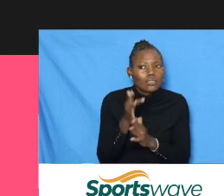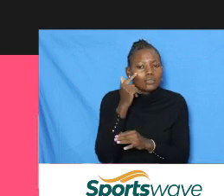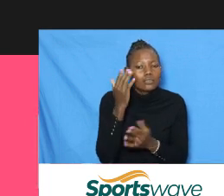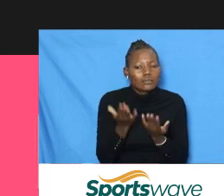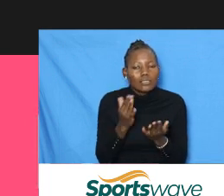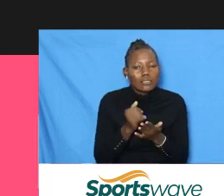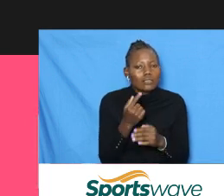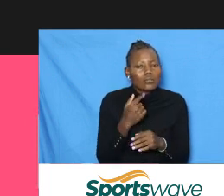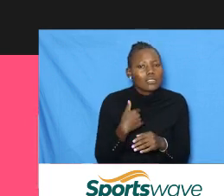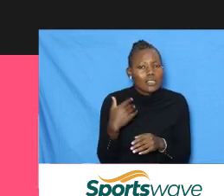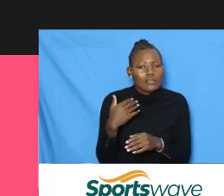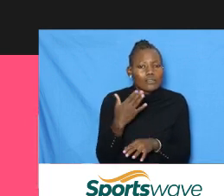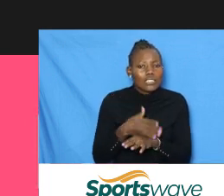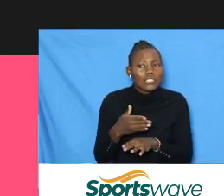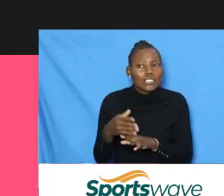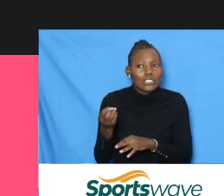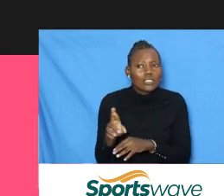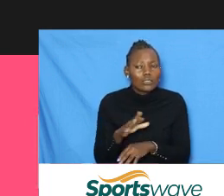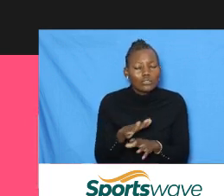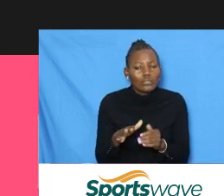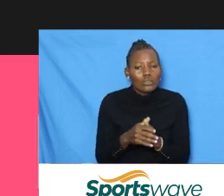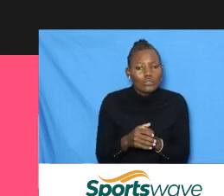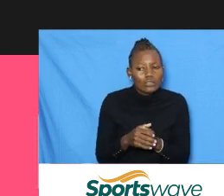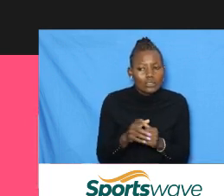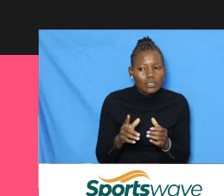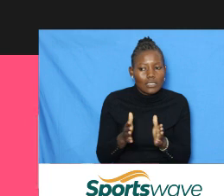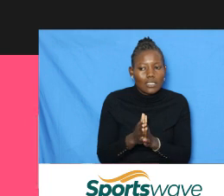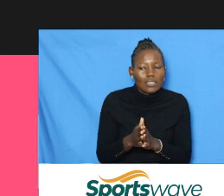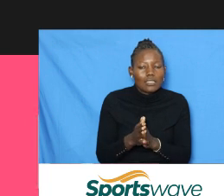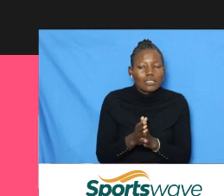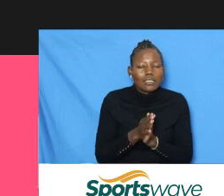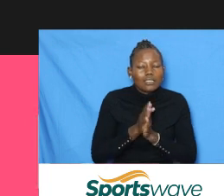has an injury or not, and if they're fit